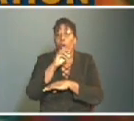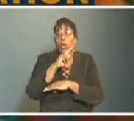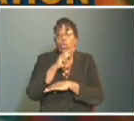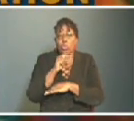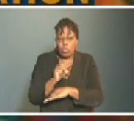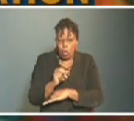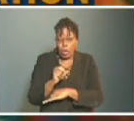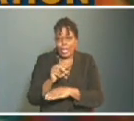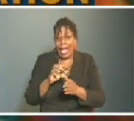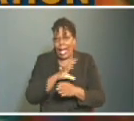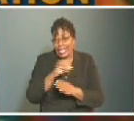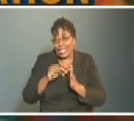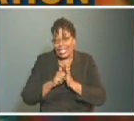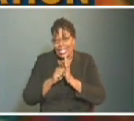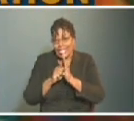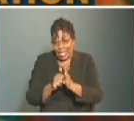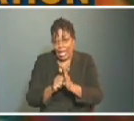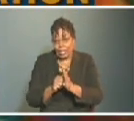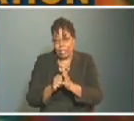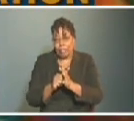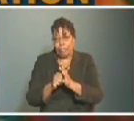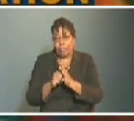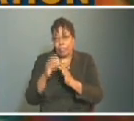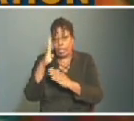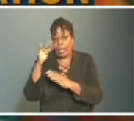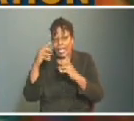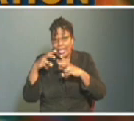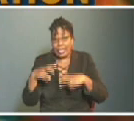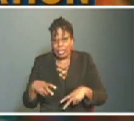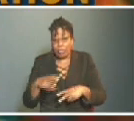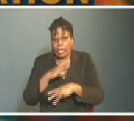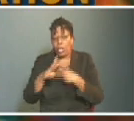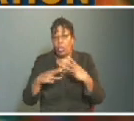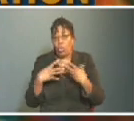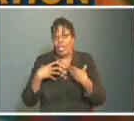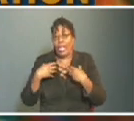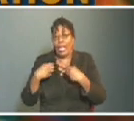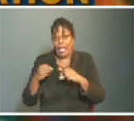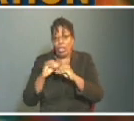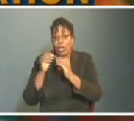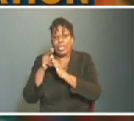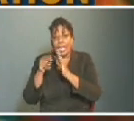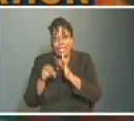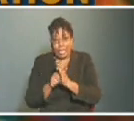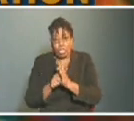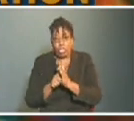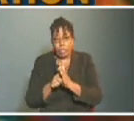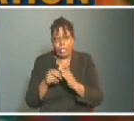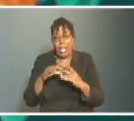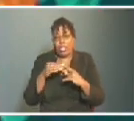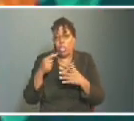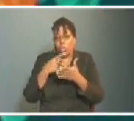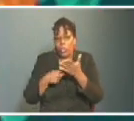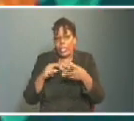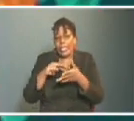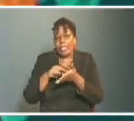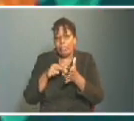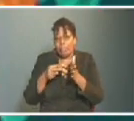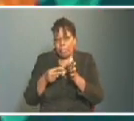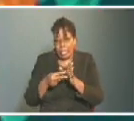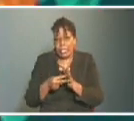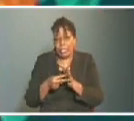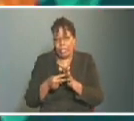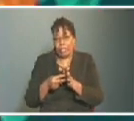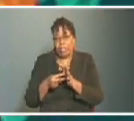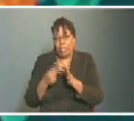severe symptoms now being assessed by the World Health Organization and others. Specifically, what it means for the potency